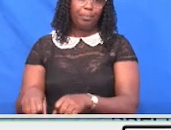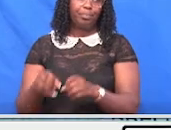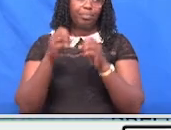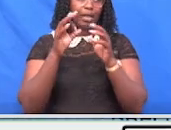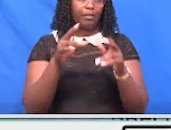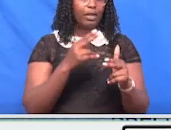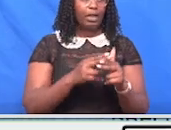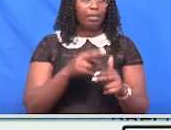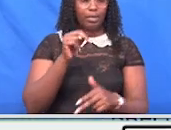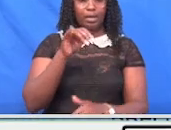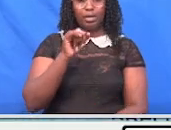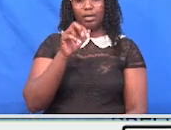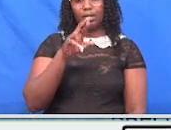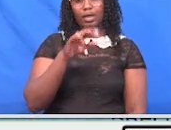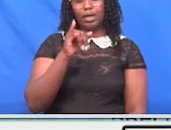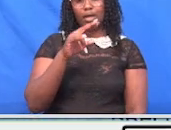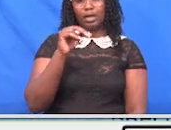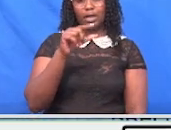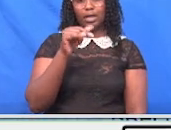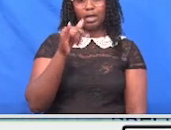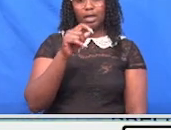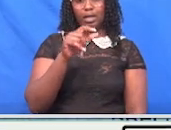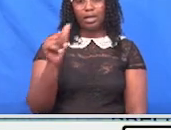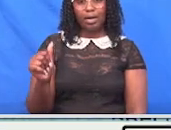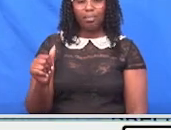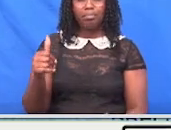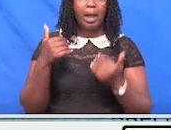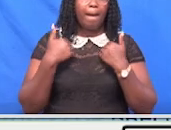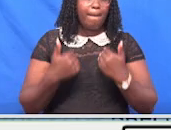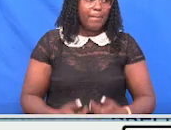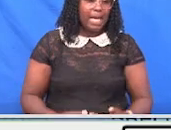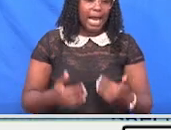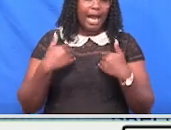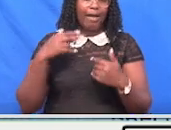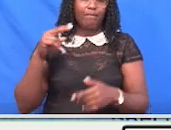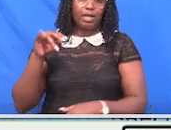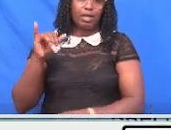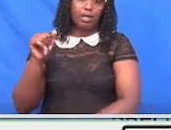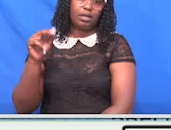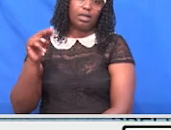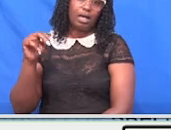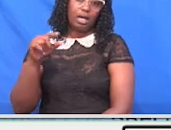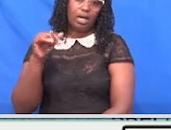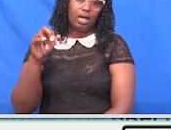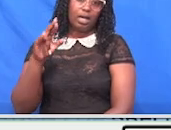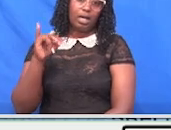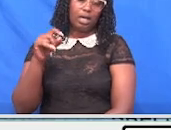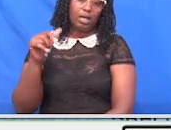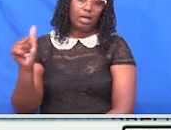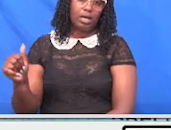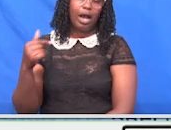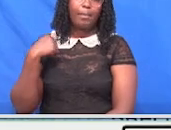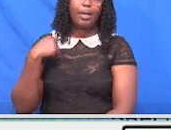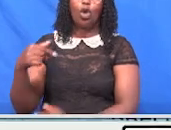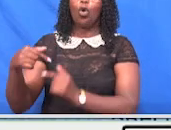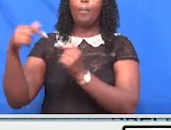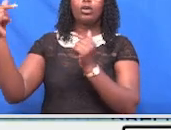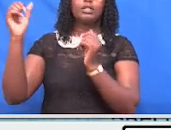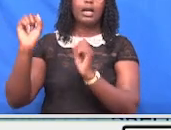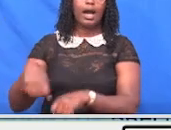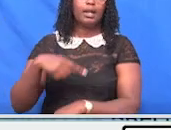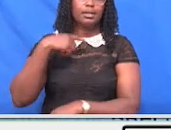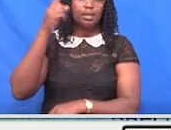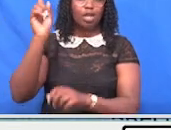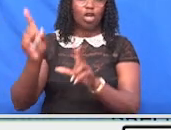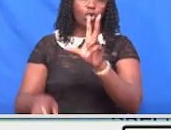was Nyaringita and I have Nyangirita, I would be able to oppose and say no. When